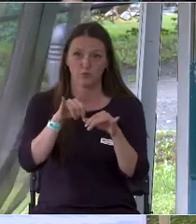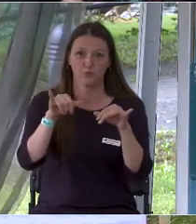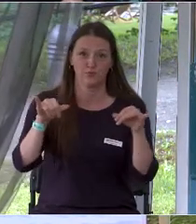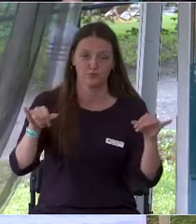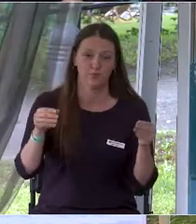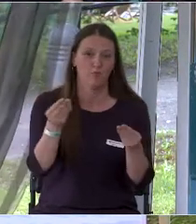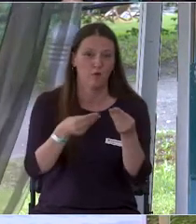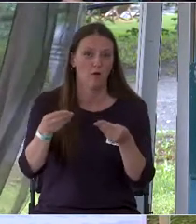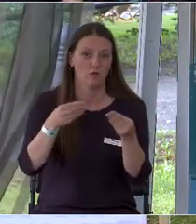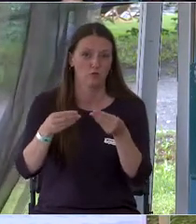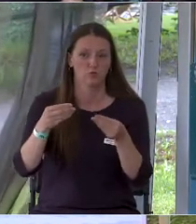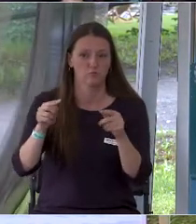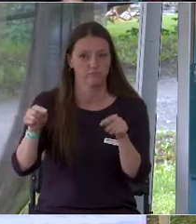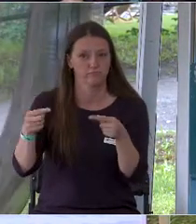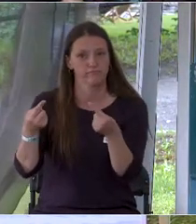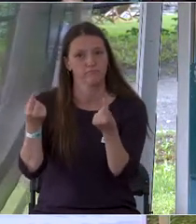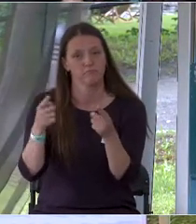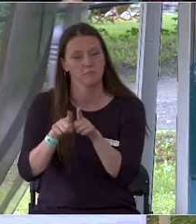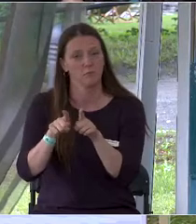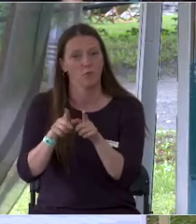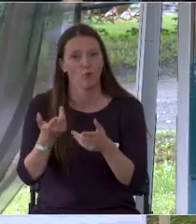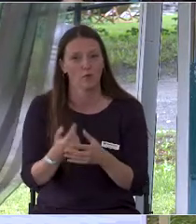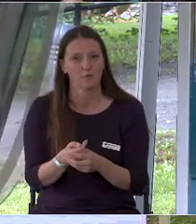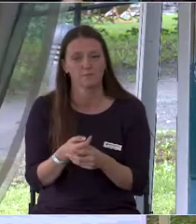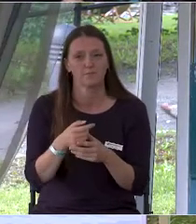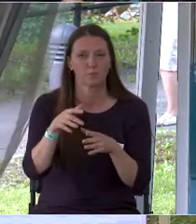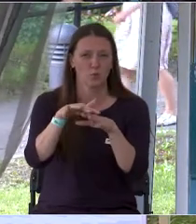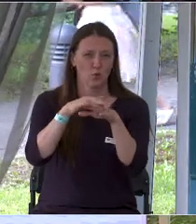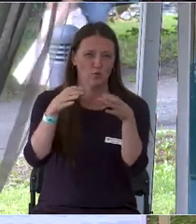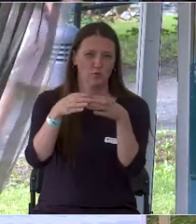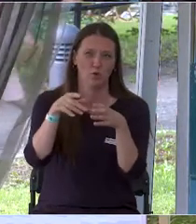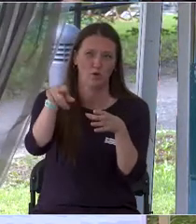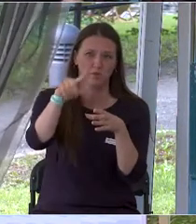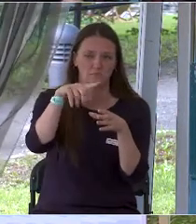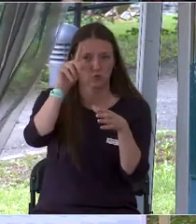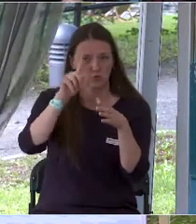society. Society should have high levels of trust and can function better.